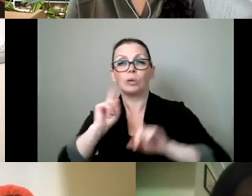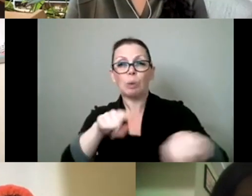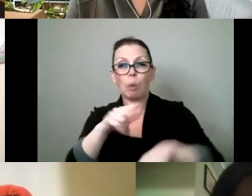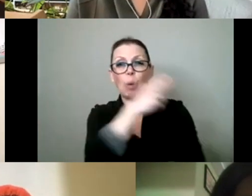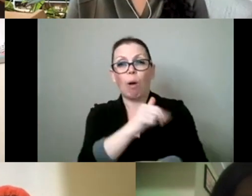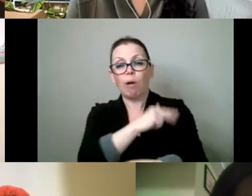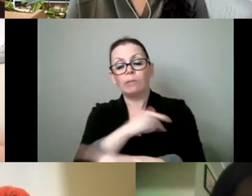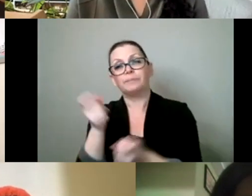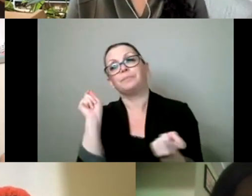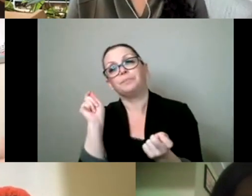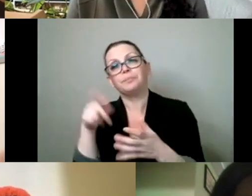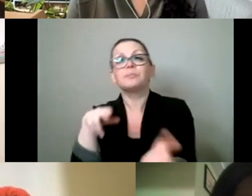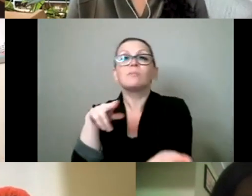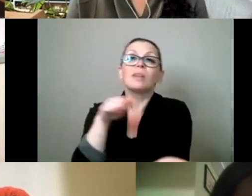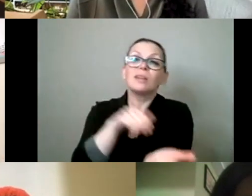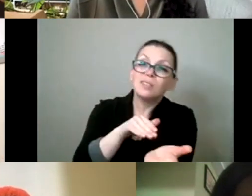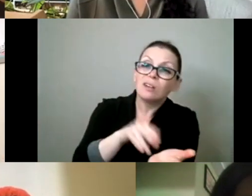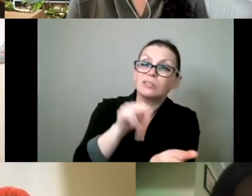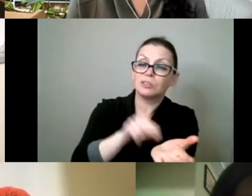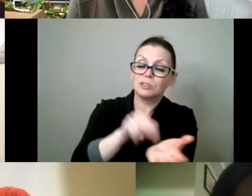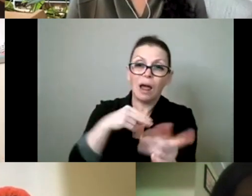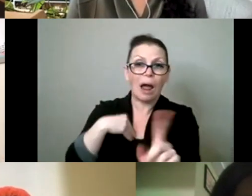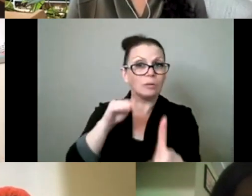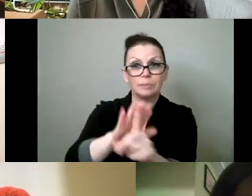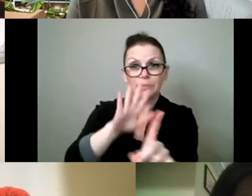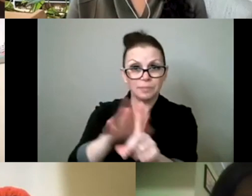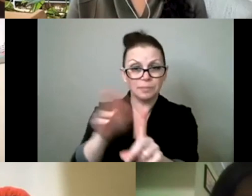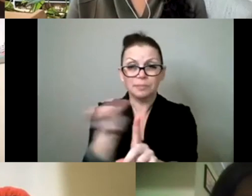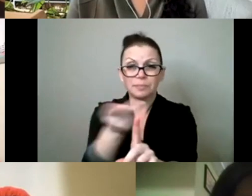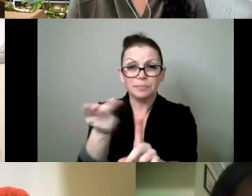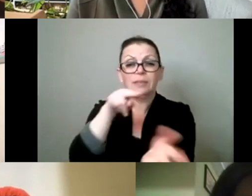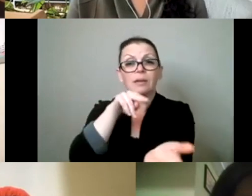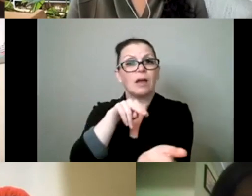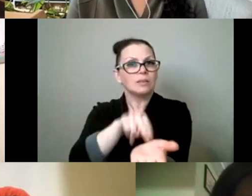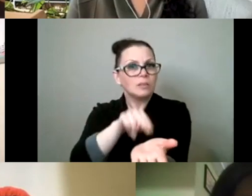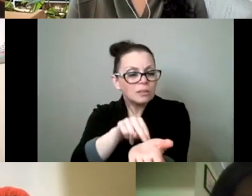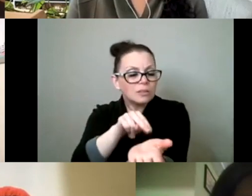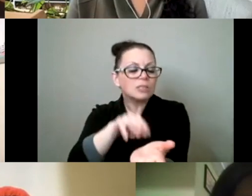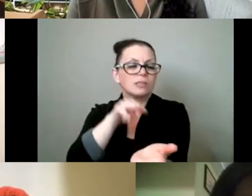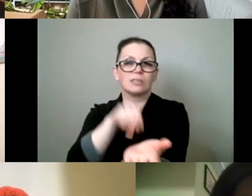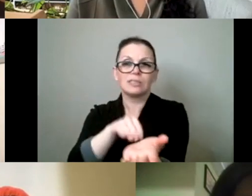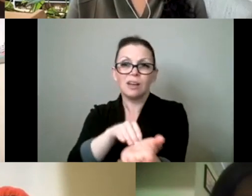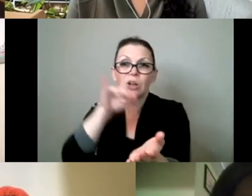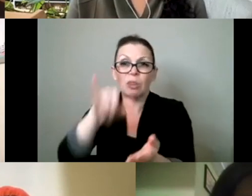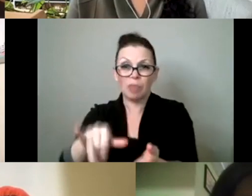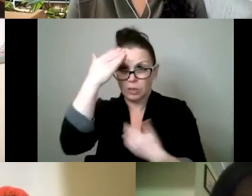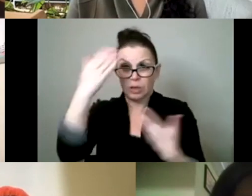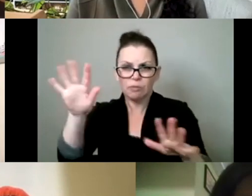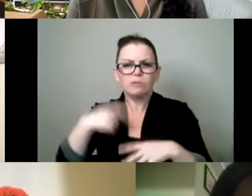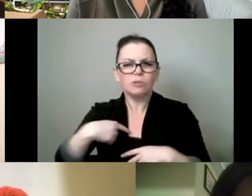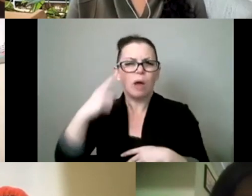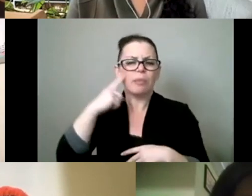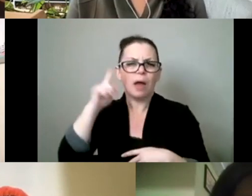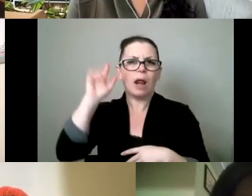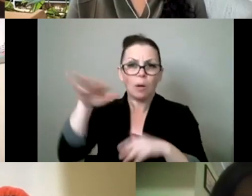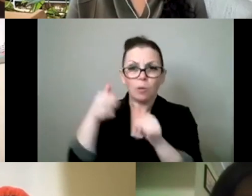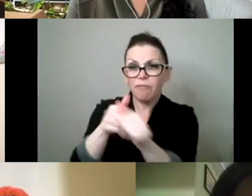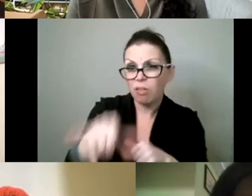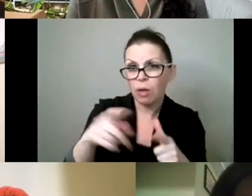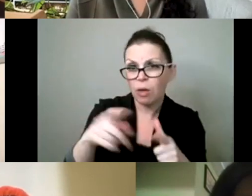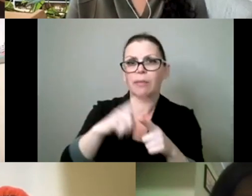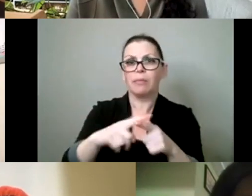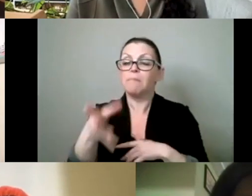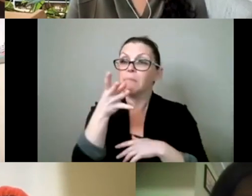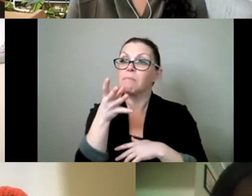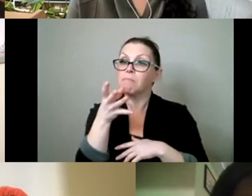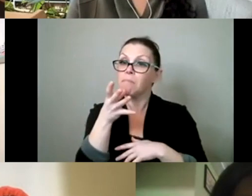doctors, nurses, that's what I was exposed to. So that's what I knew. And that's what's like, okay, that's what you do, right? Then that's something my mom decided to do,